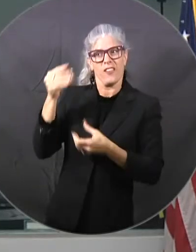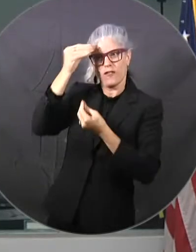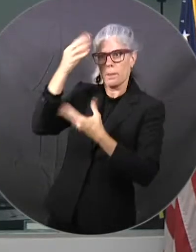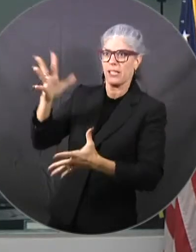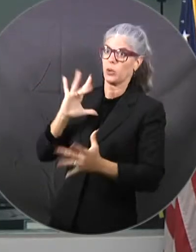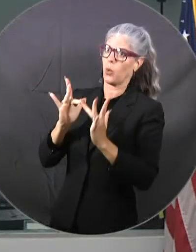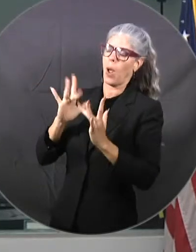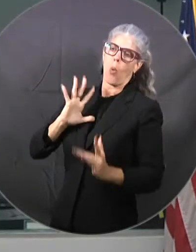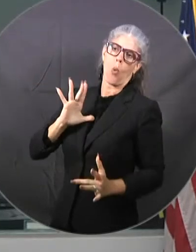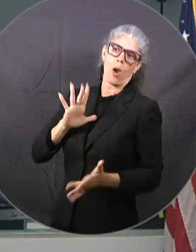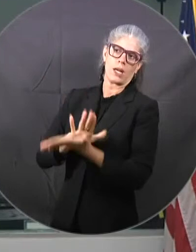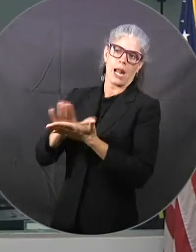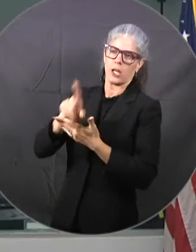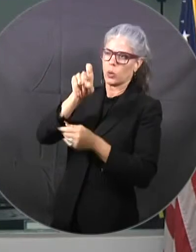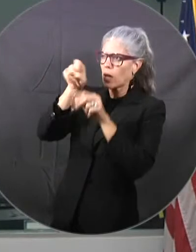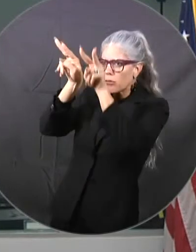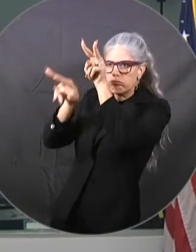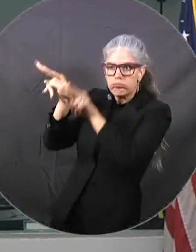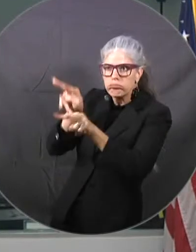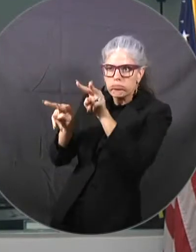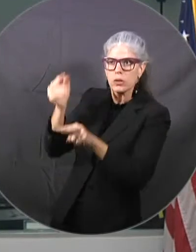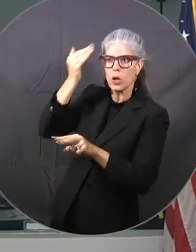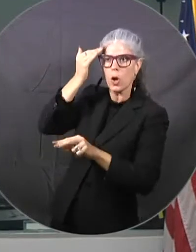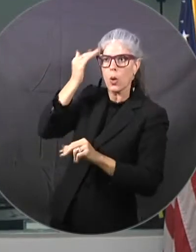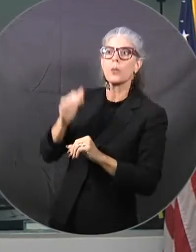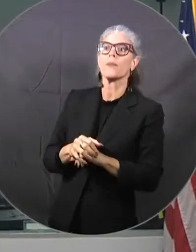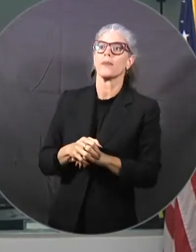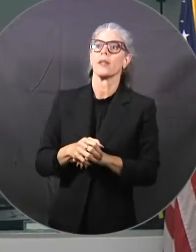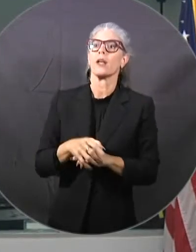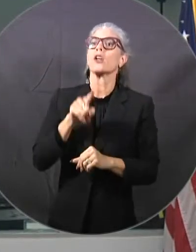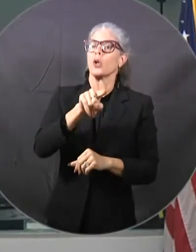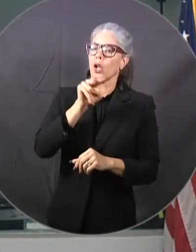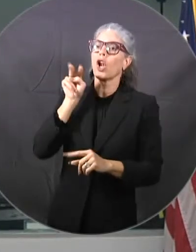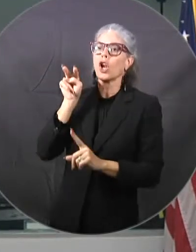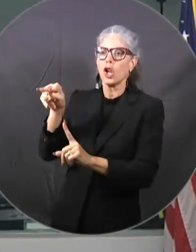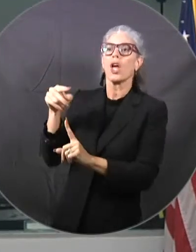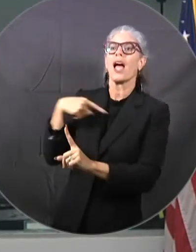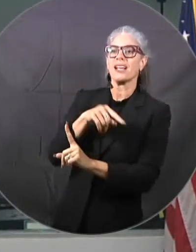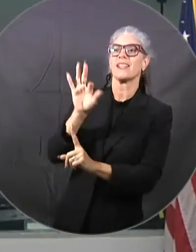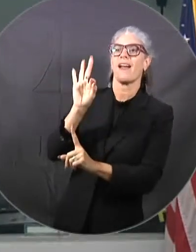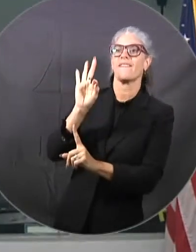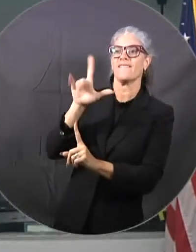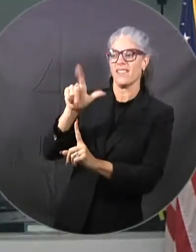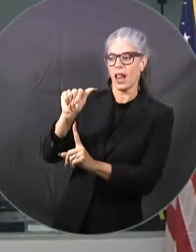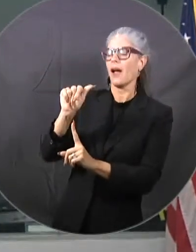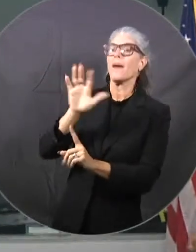at FLSERT on Twitter, Facebook, and Instagram. Thank you.